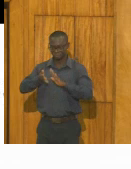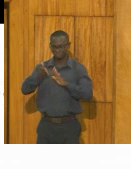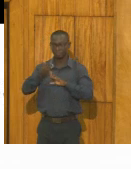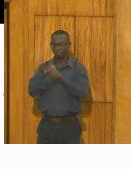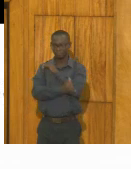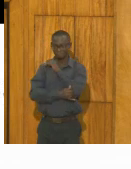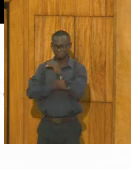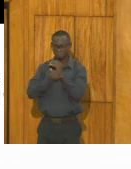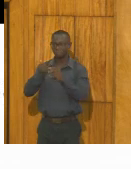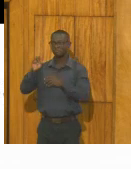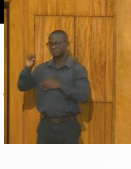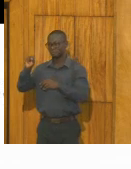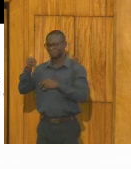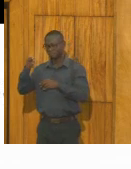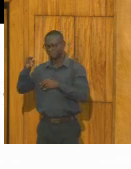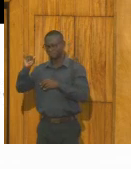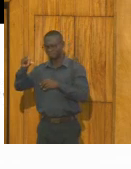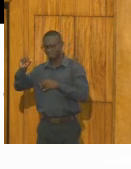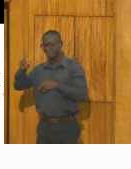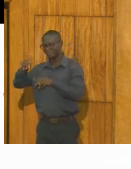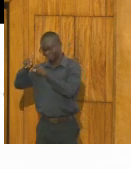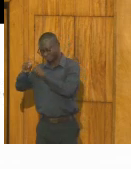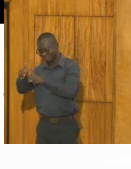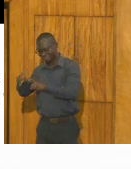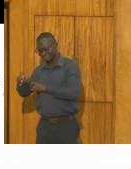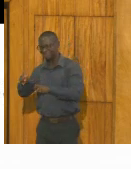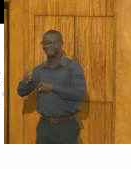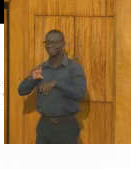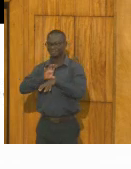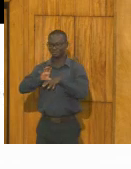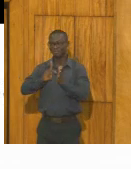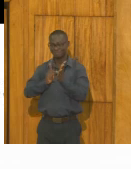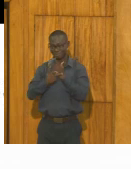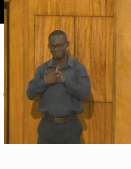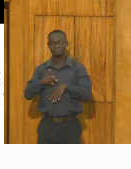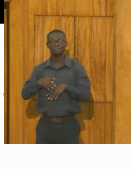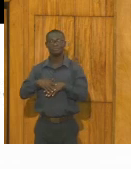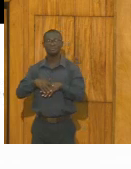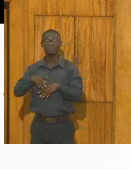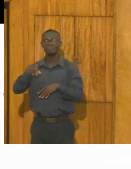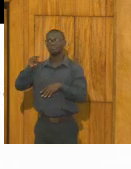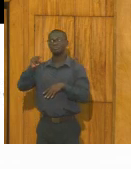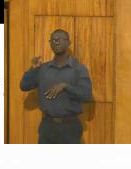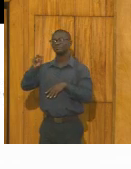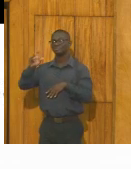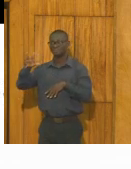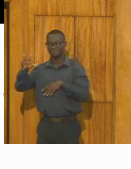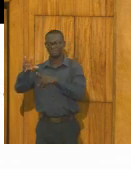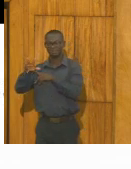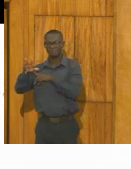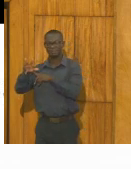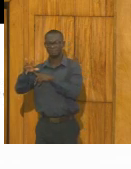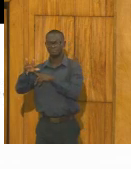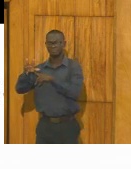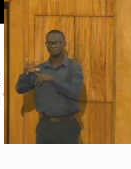HIV syphilis into the testing algorithm. In 2022, 2023, there was a